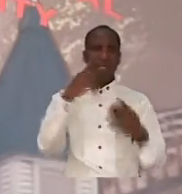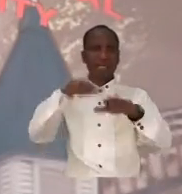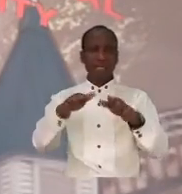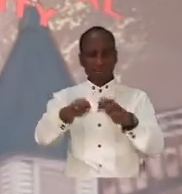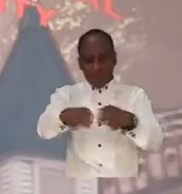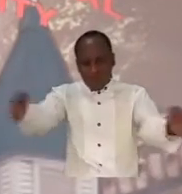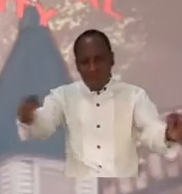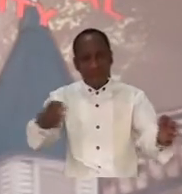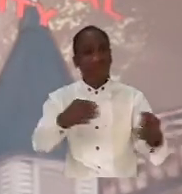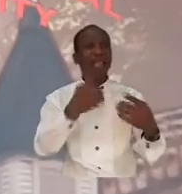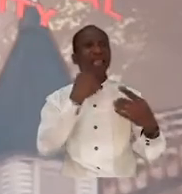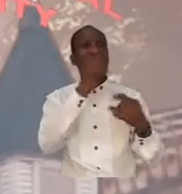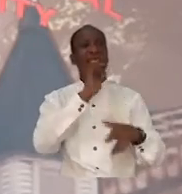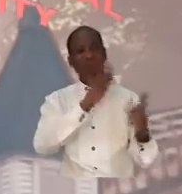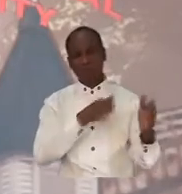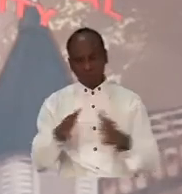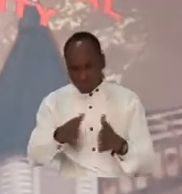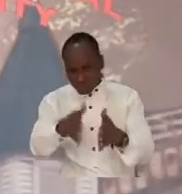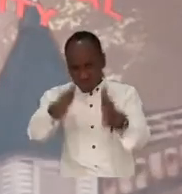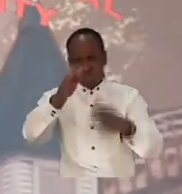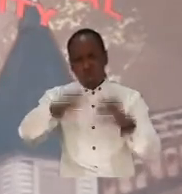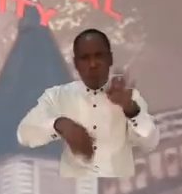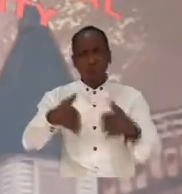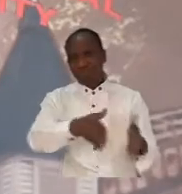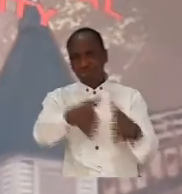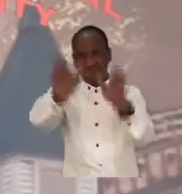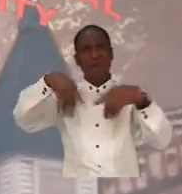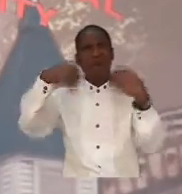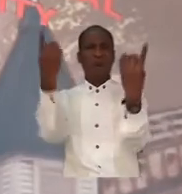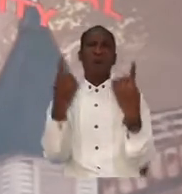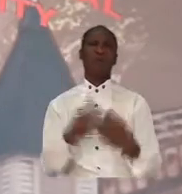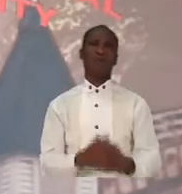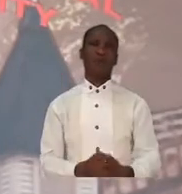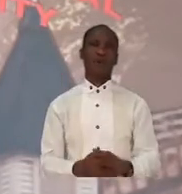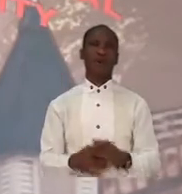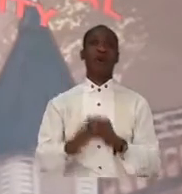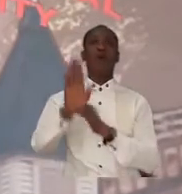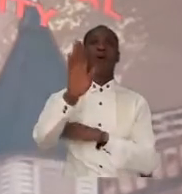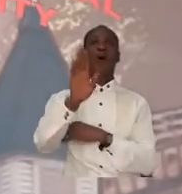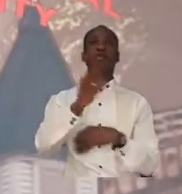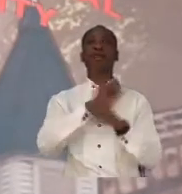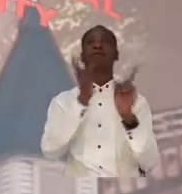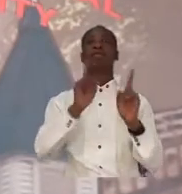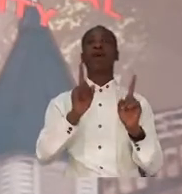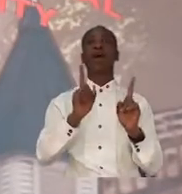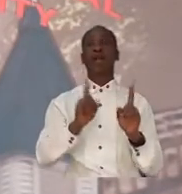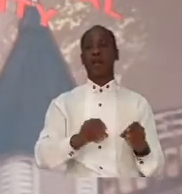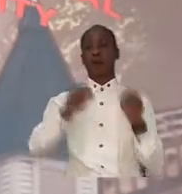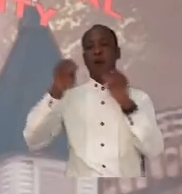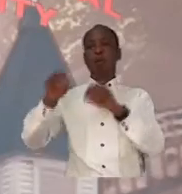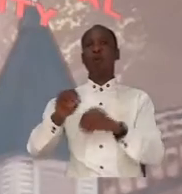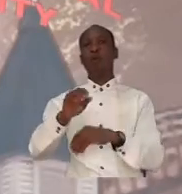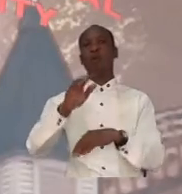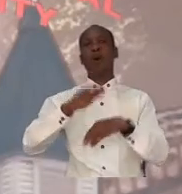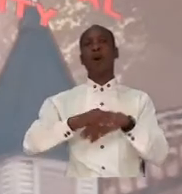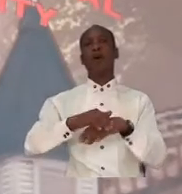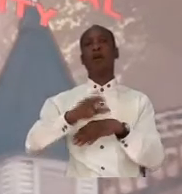safety. Nti ho nyankopon de nkwagye e be she Moses puma ekura no mu. O se puma no tene fa hwe po no